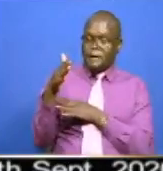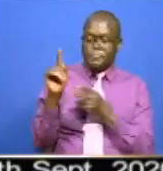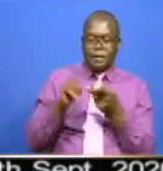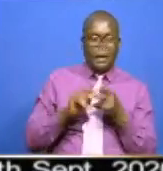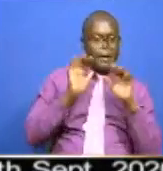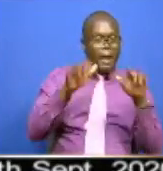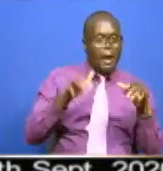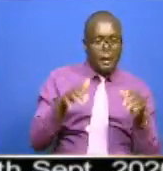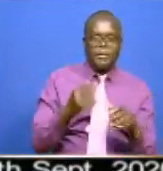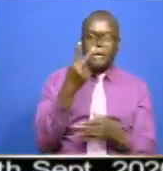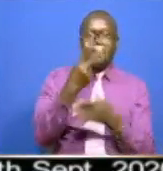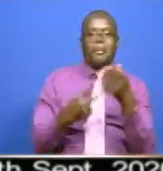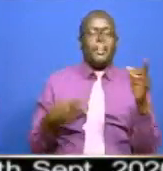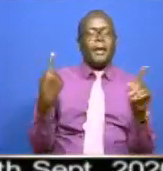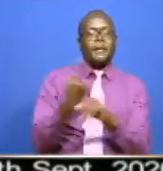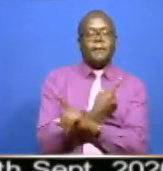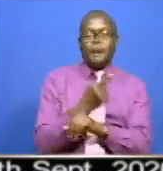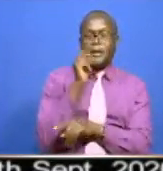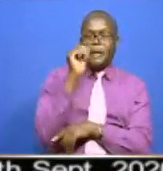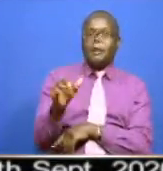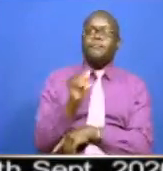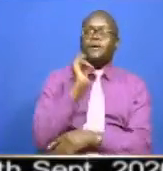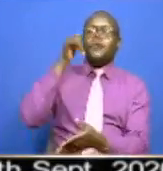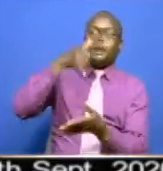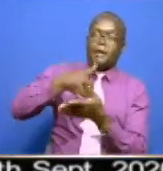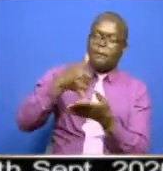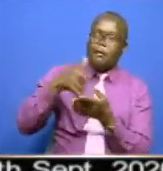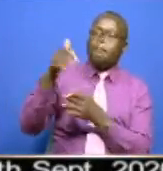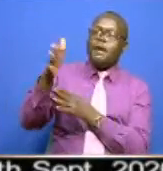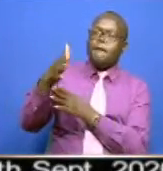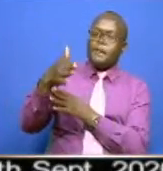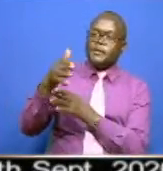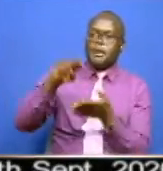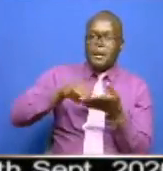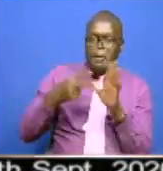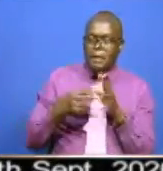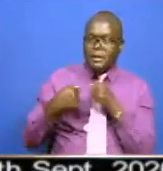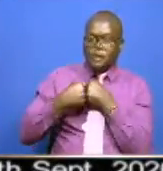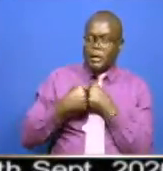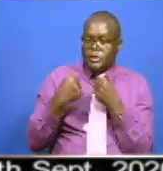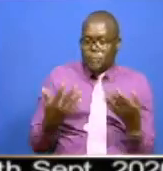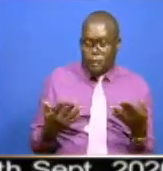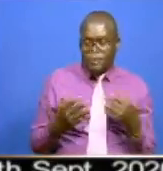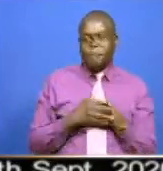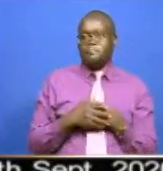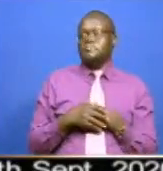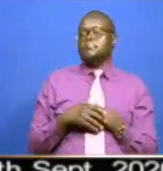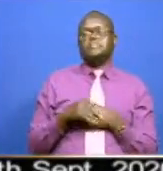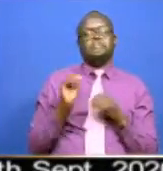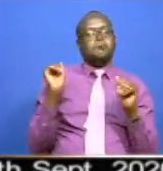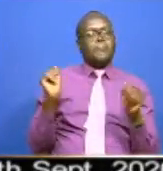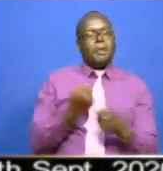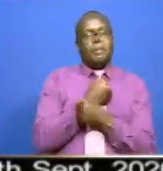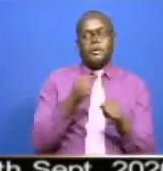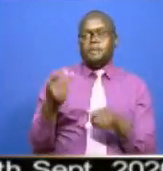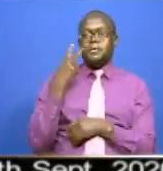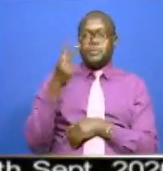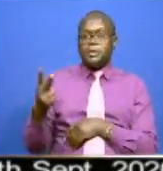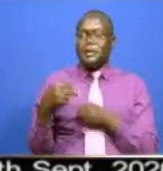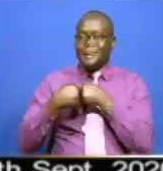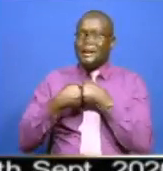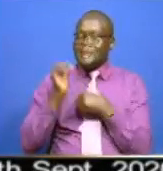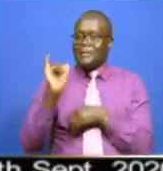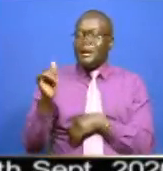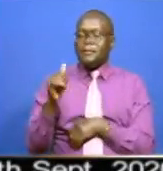are totally 2 different things, and if you don't factor in fisheries, then the challenge is that we will not be looking at the challenges